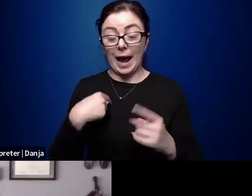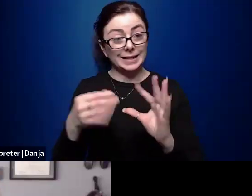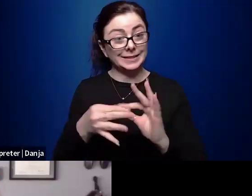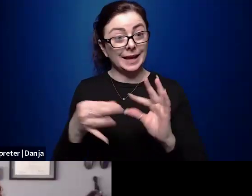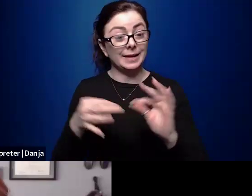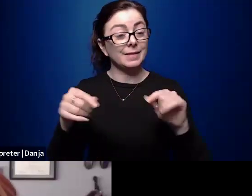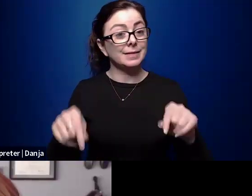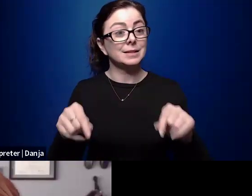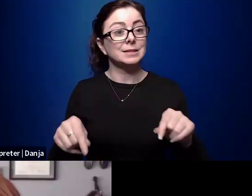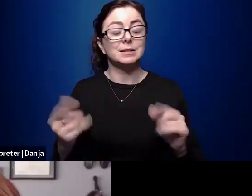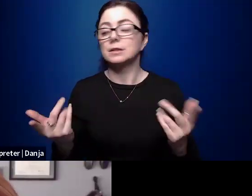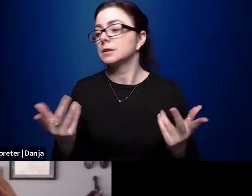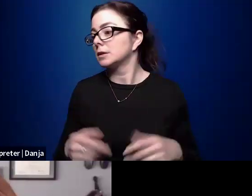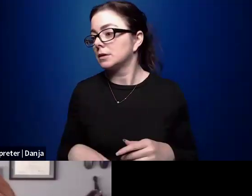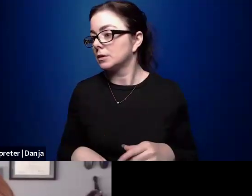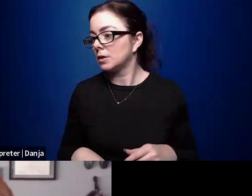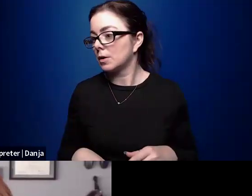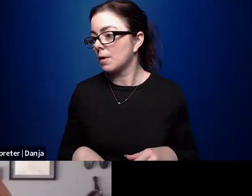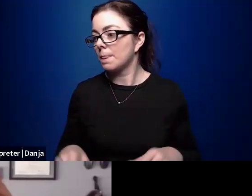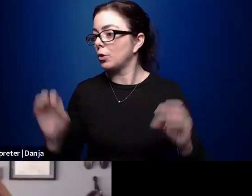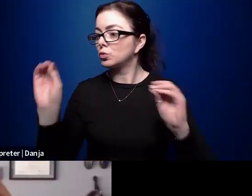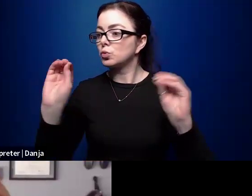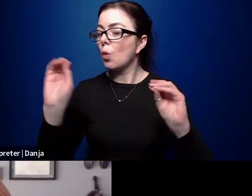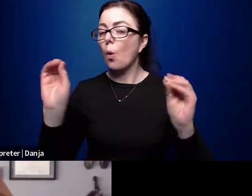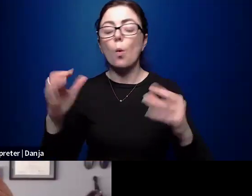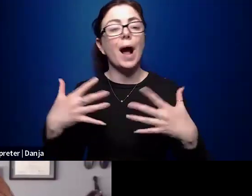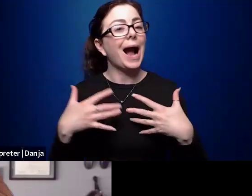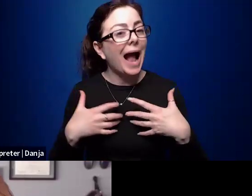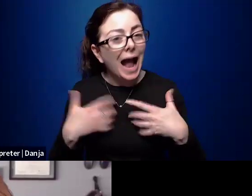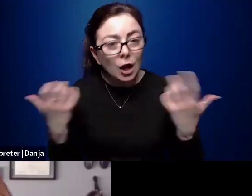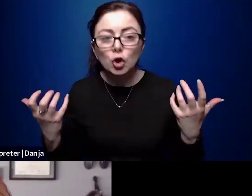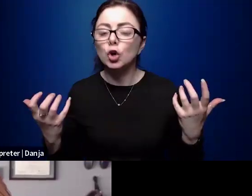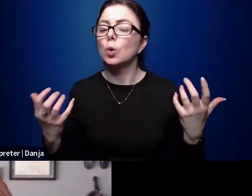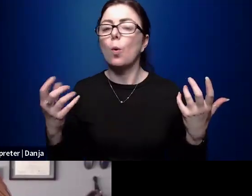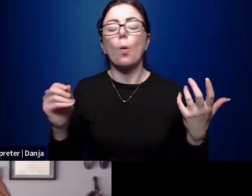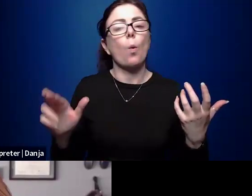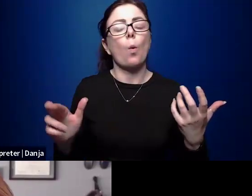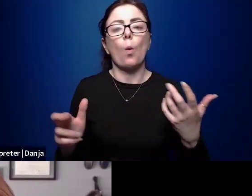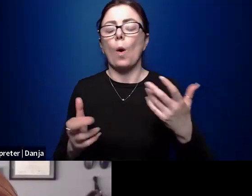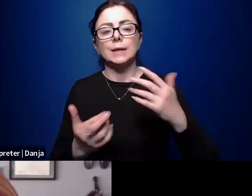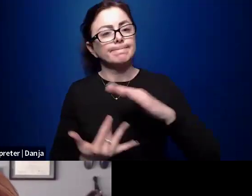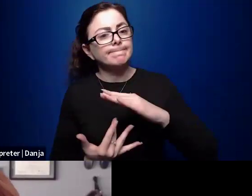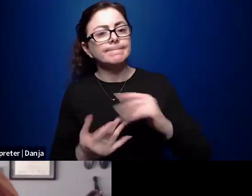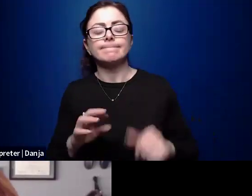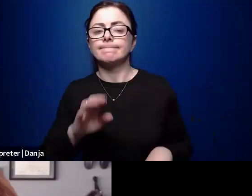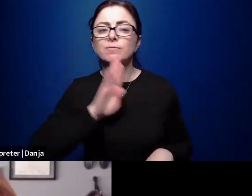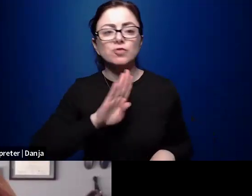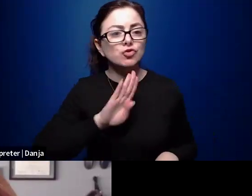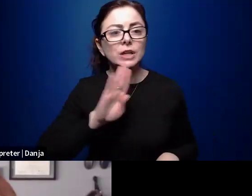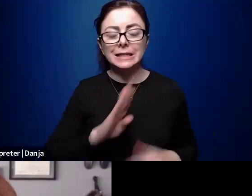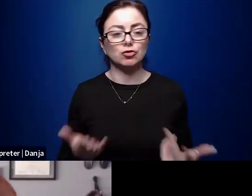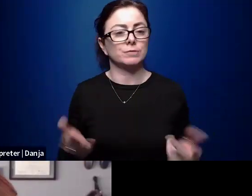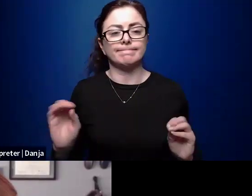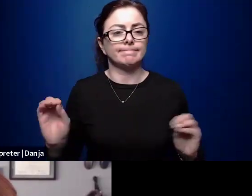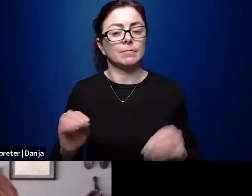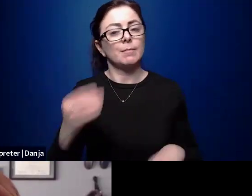is no like anger or resentment or frustration toward William. Imagine that you could